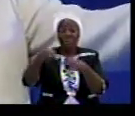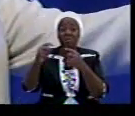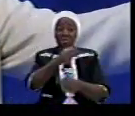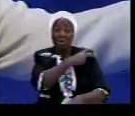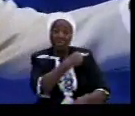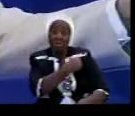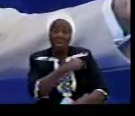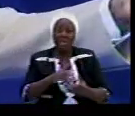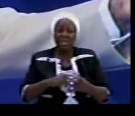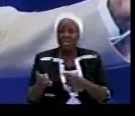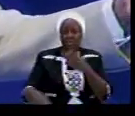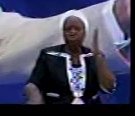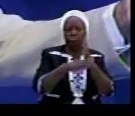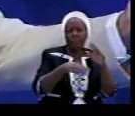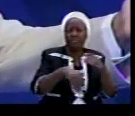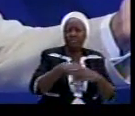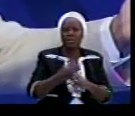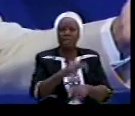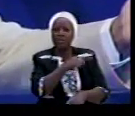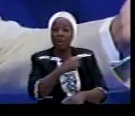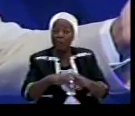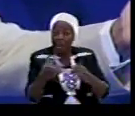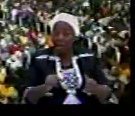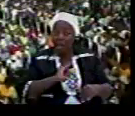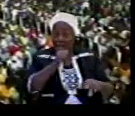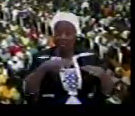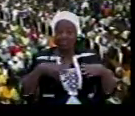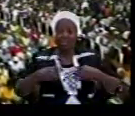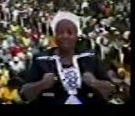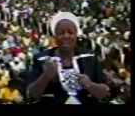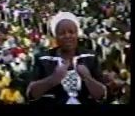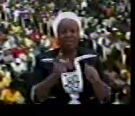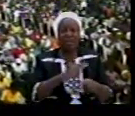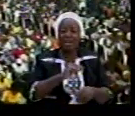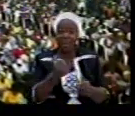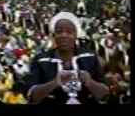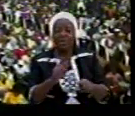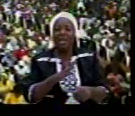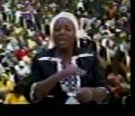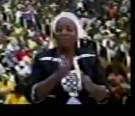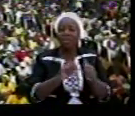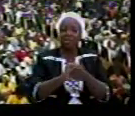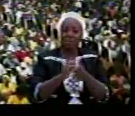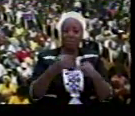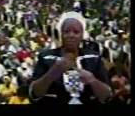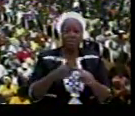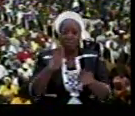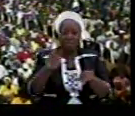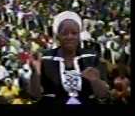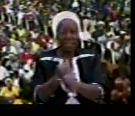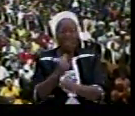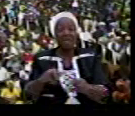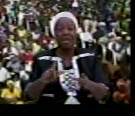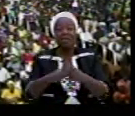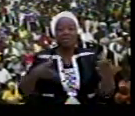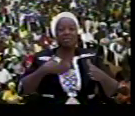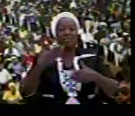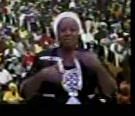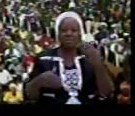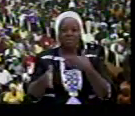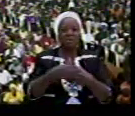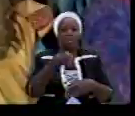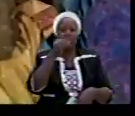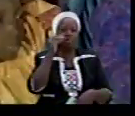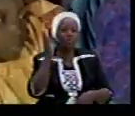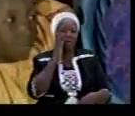have come from, you are going to take great joy back home. Yeah. Healing back home. Yeah. Salvation